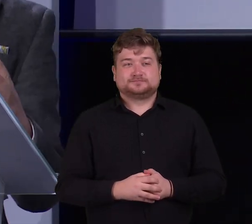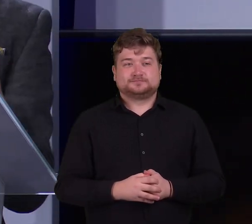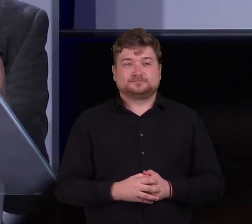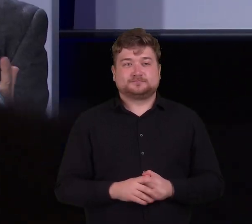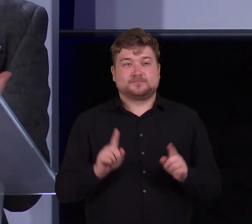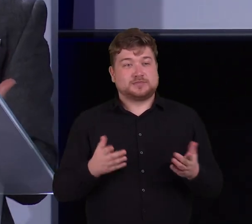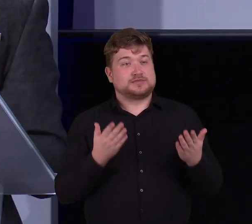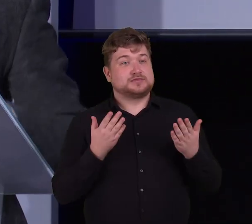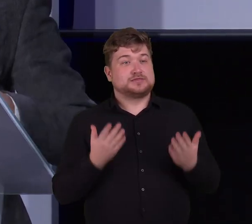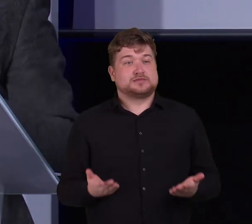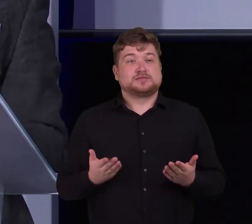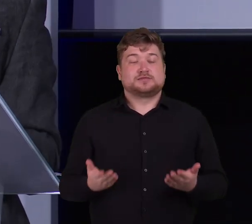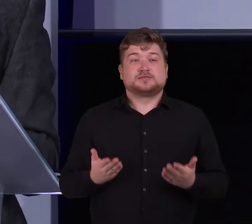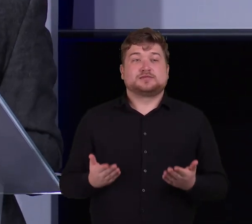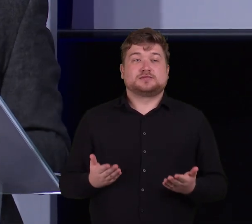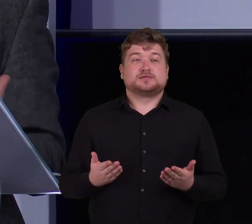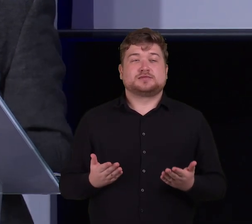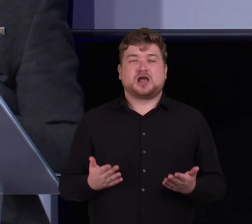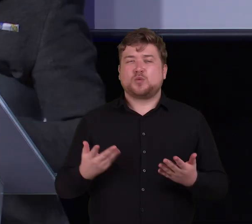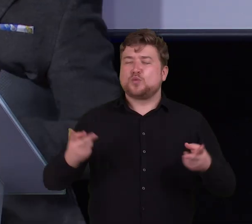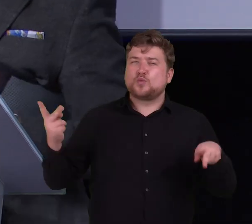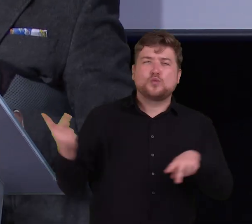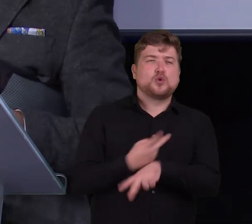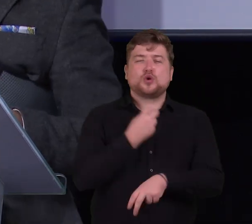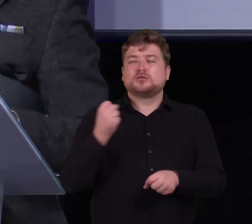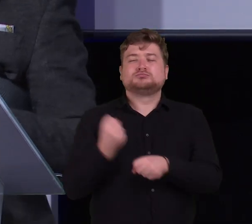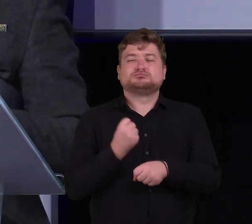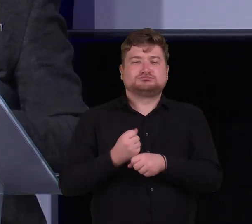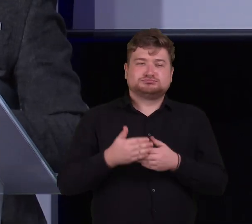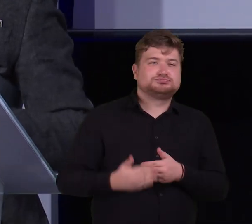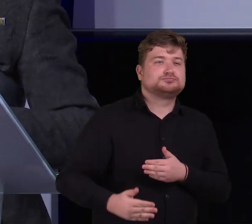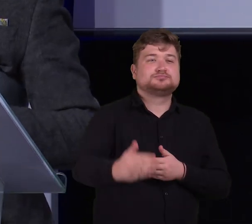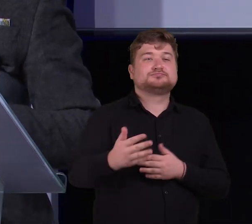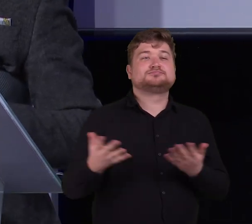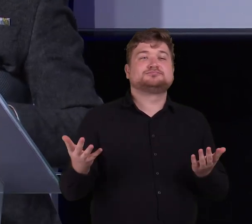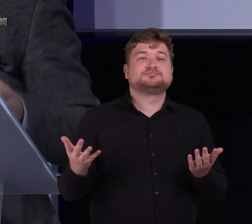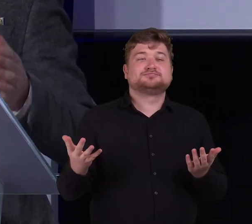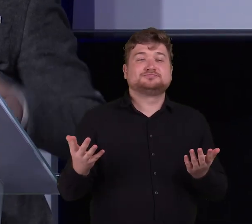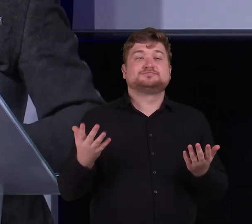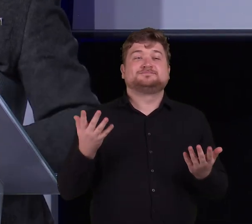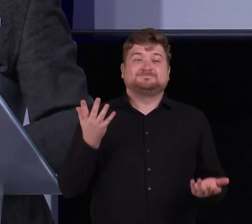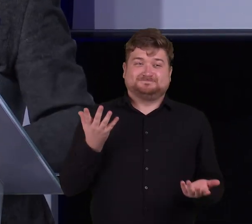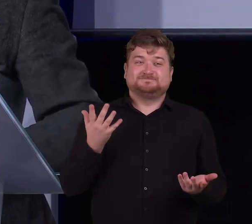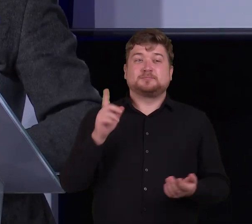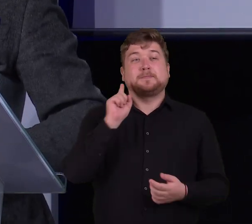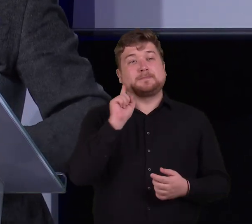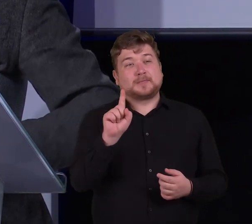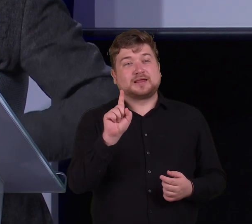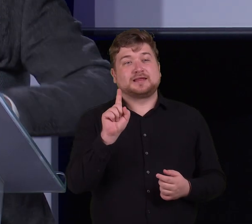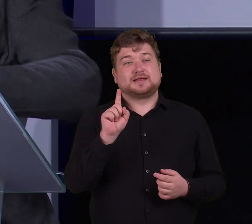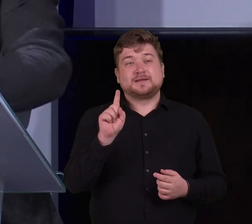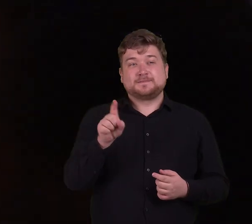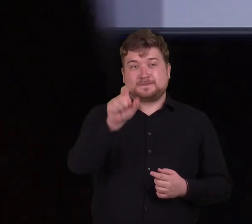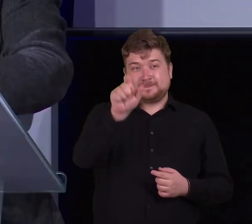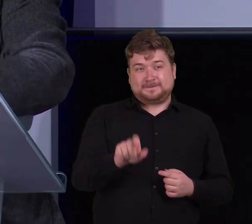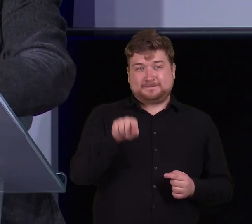wrap up now. It's make it consistent and also. So we are already in the time of the